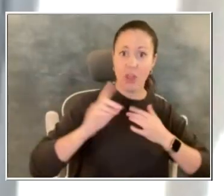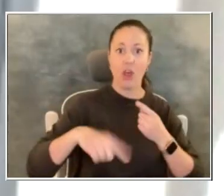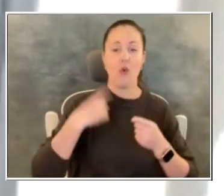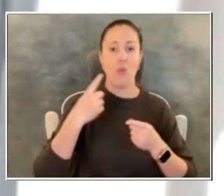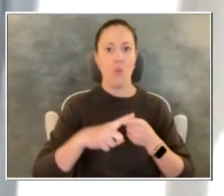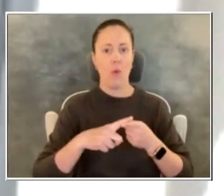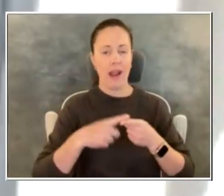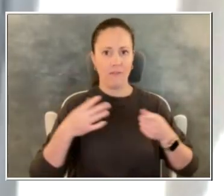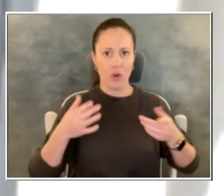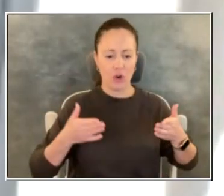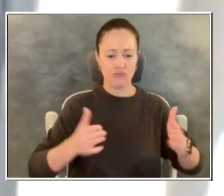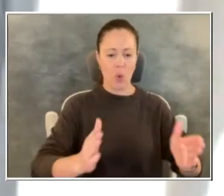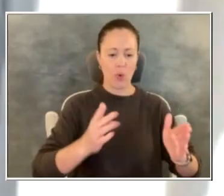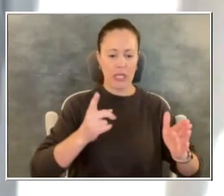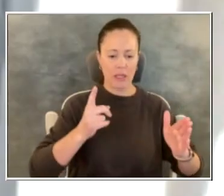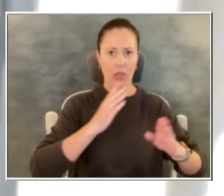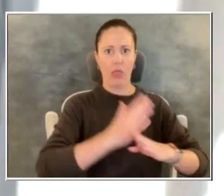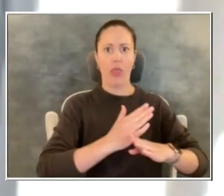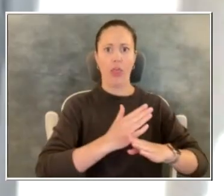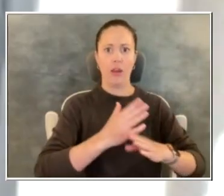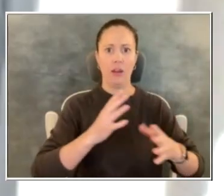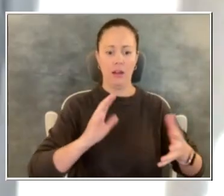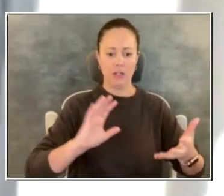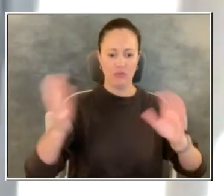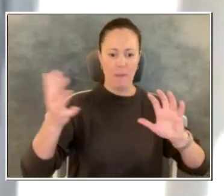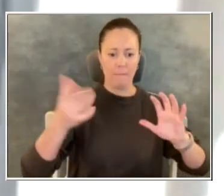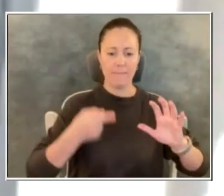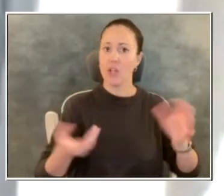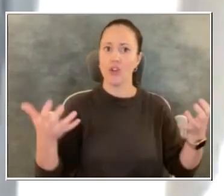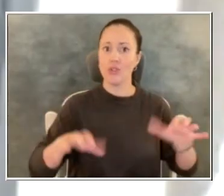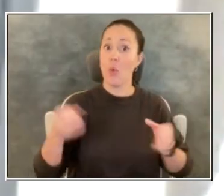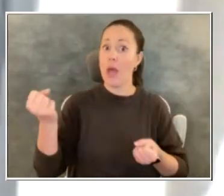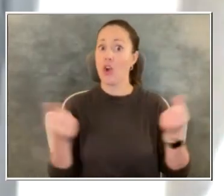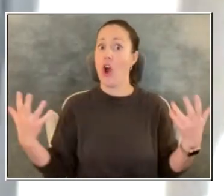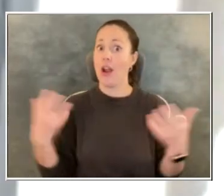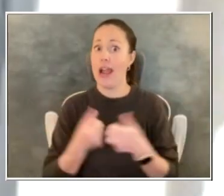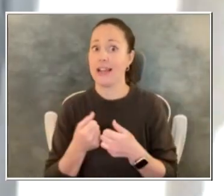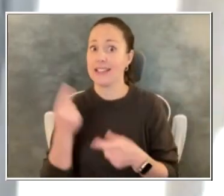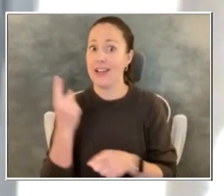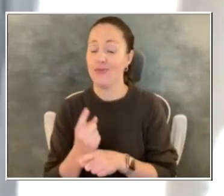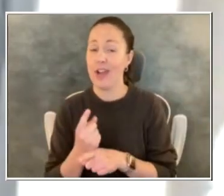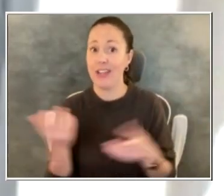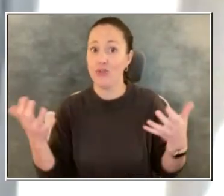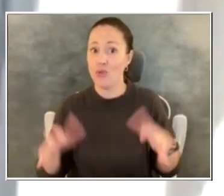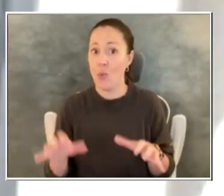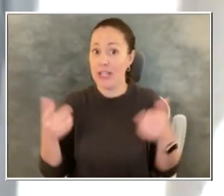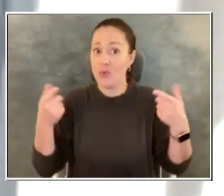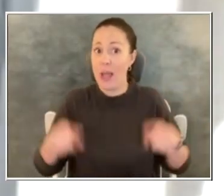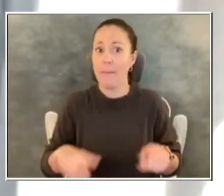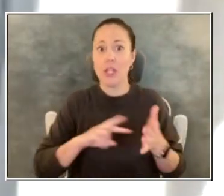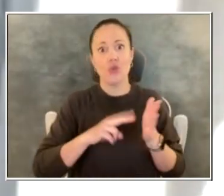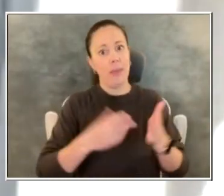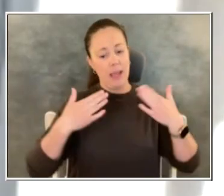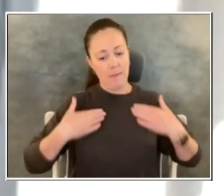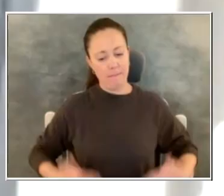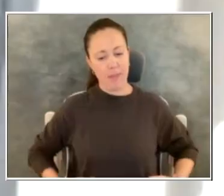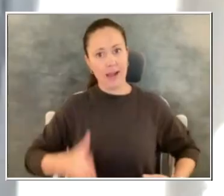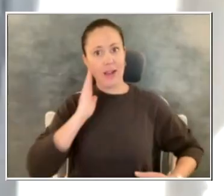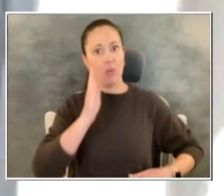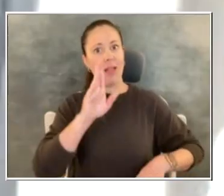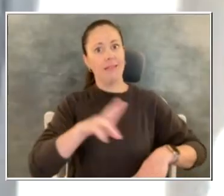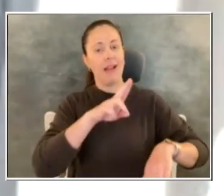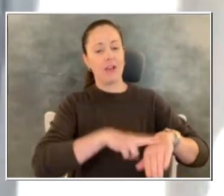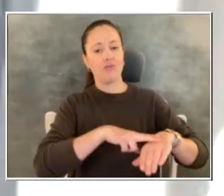disruption or irregularity, you don't want a car accident or a major event to take place. And so our body naturally puts that calcium there for a